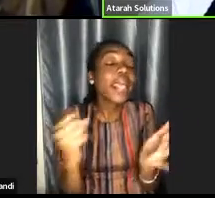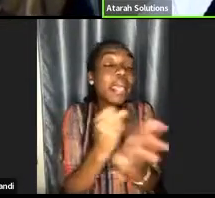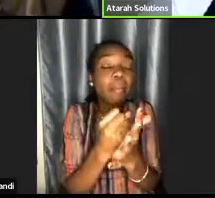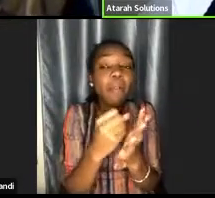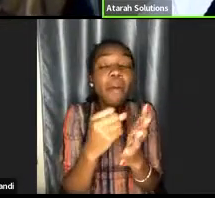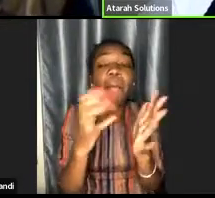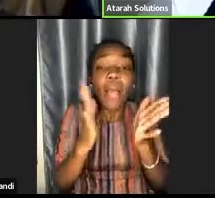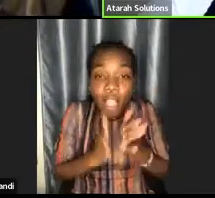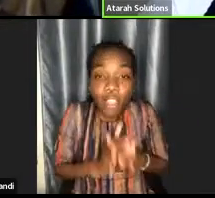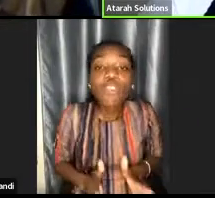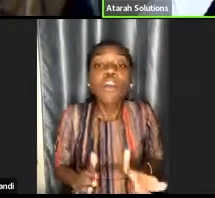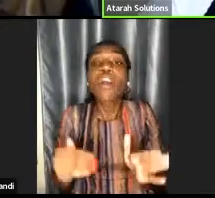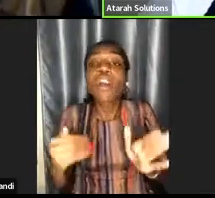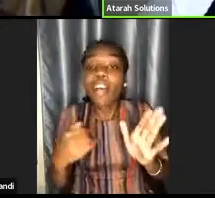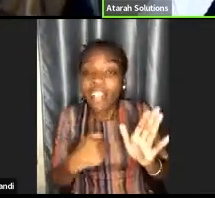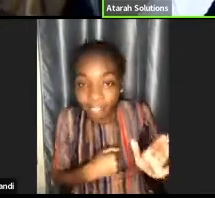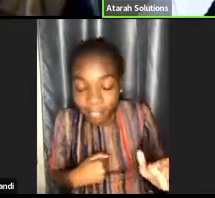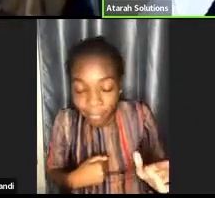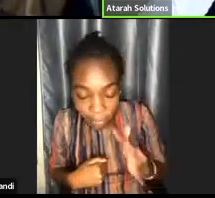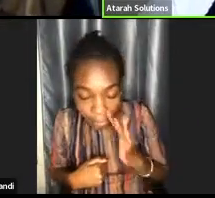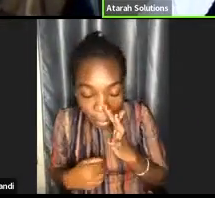case and